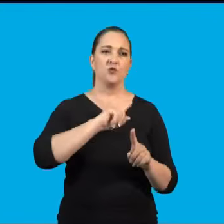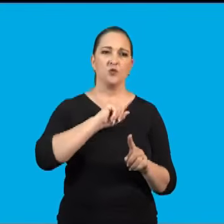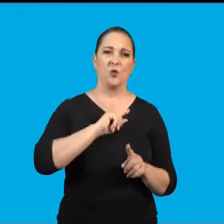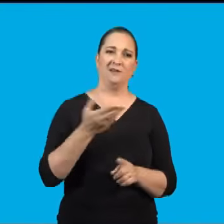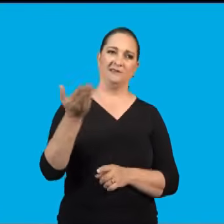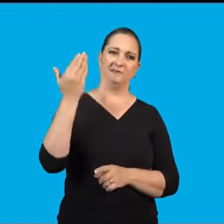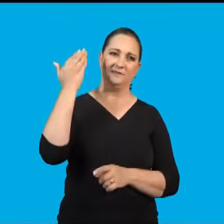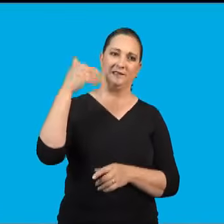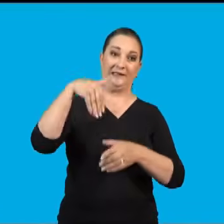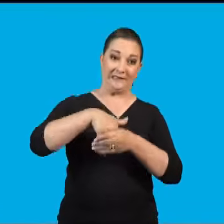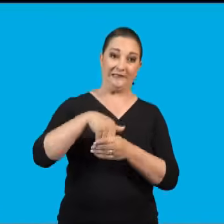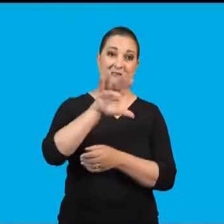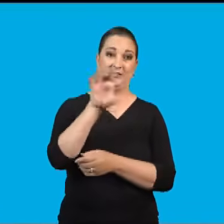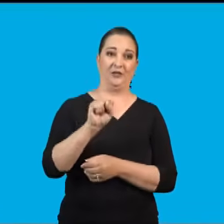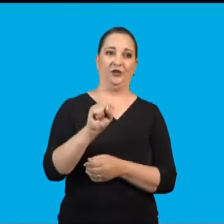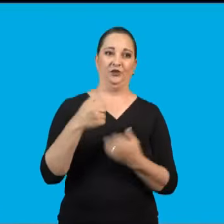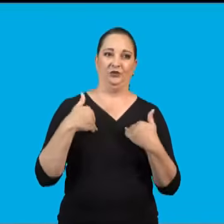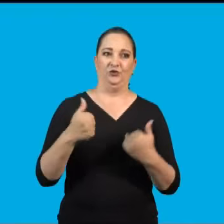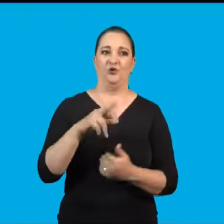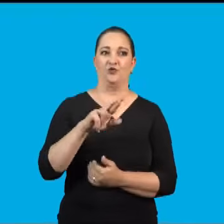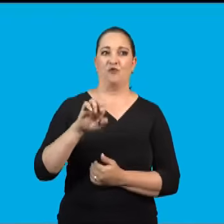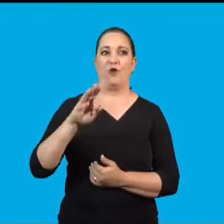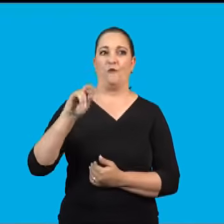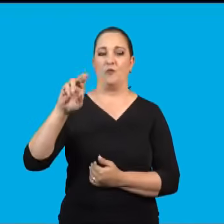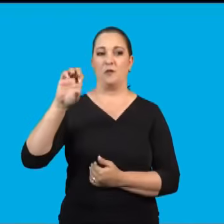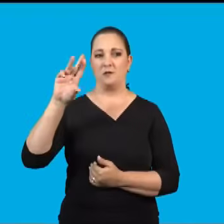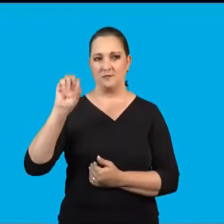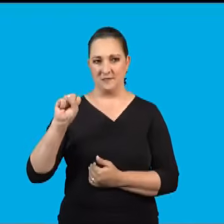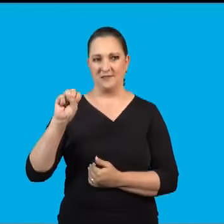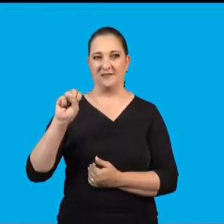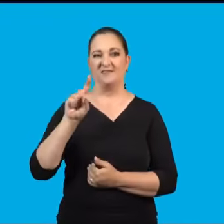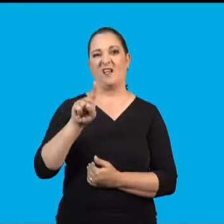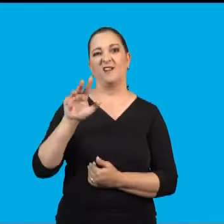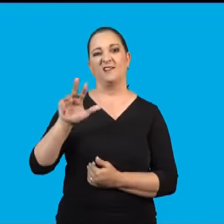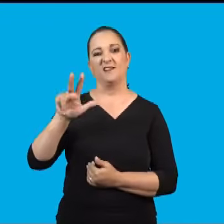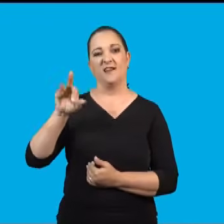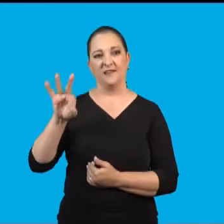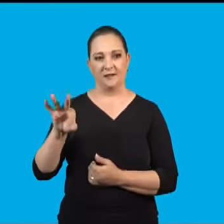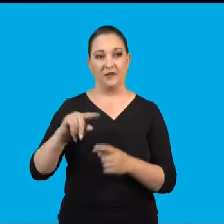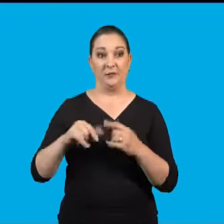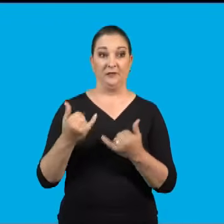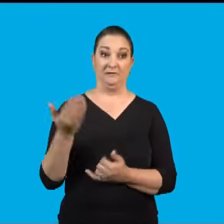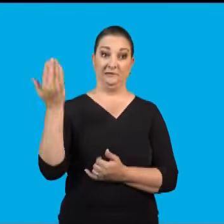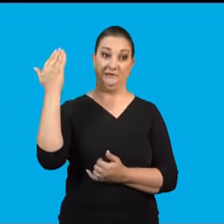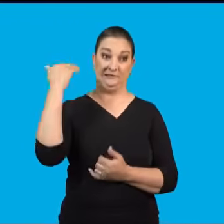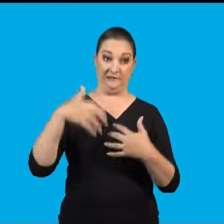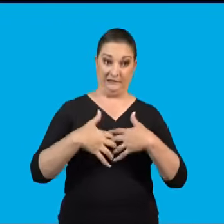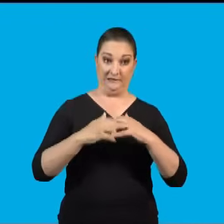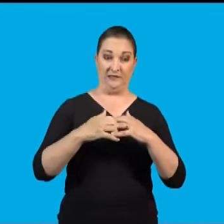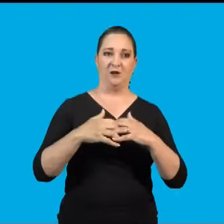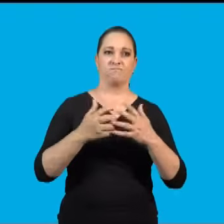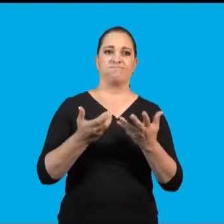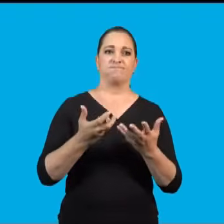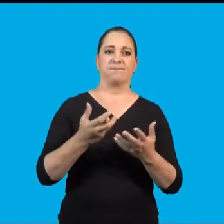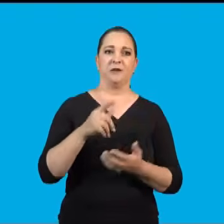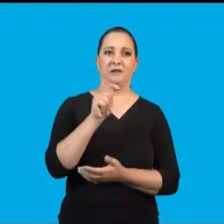reforms in 1983. And then it reads, he set out his plan to establish a tricameral parliament, so there is